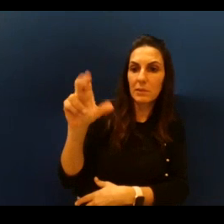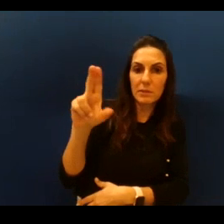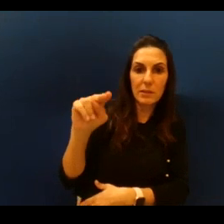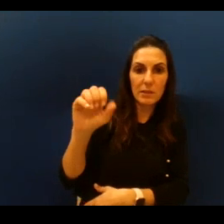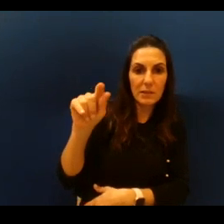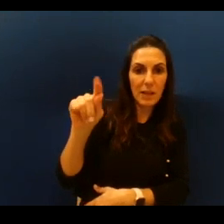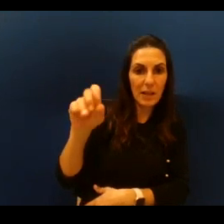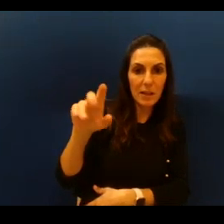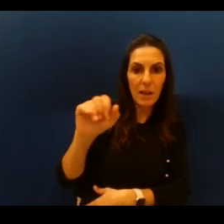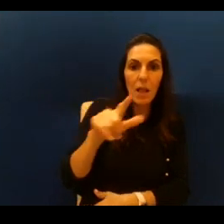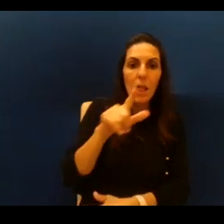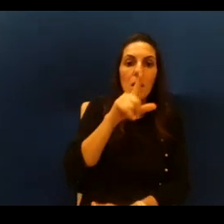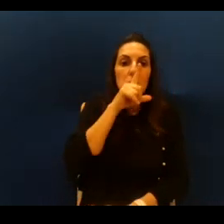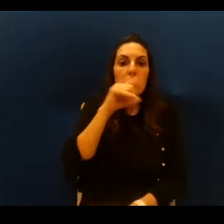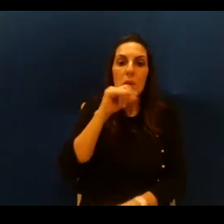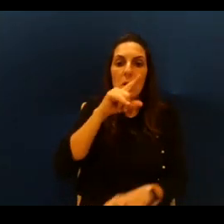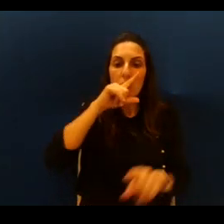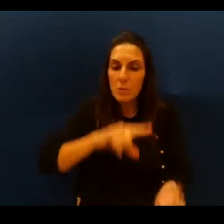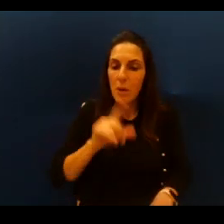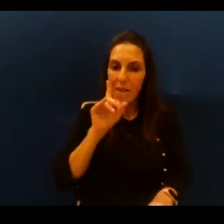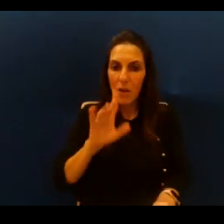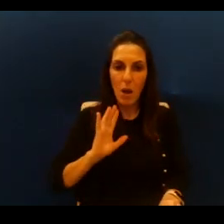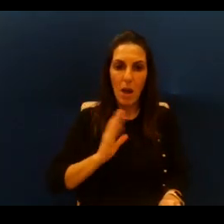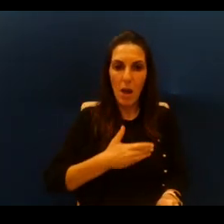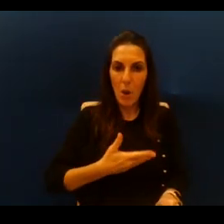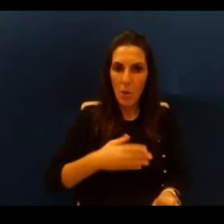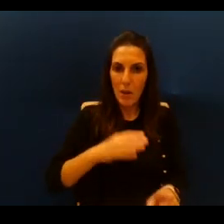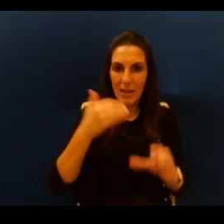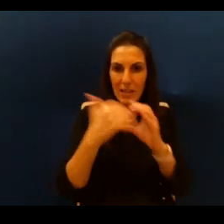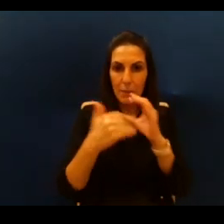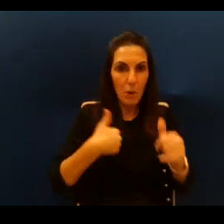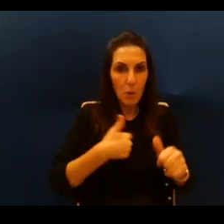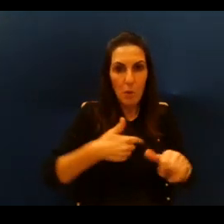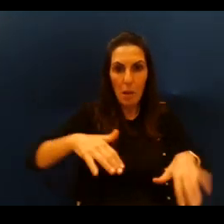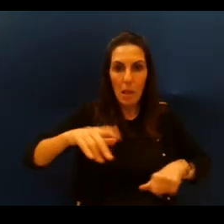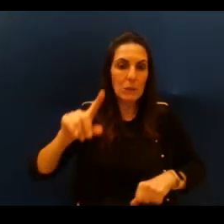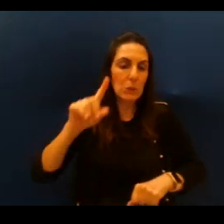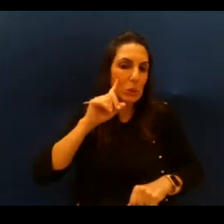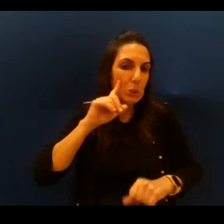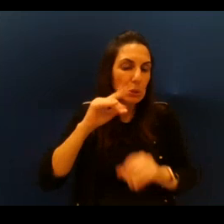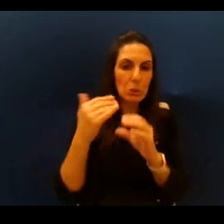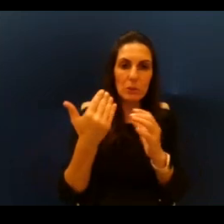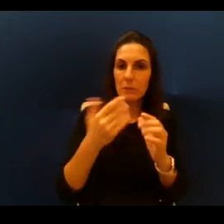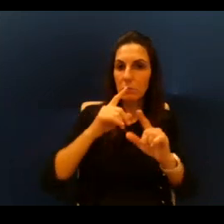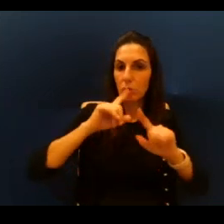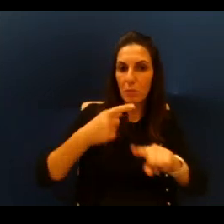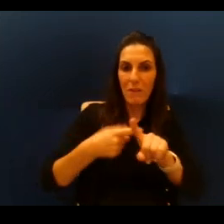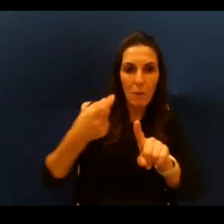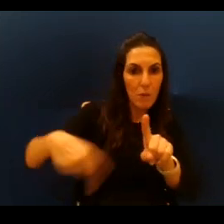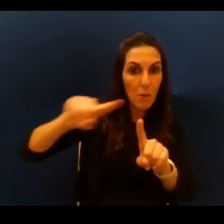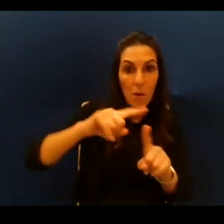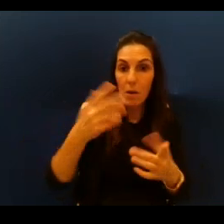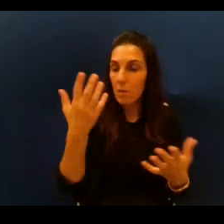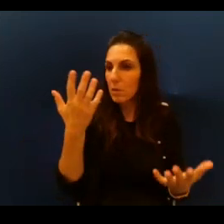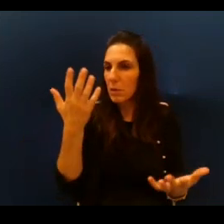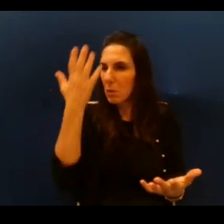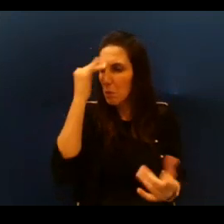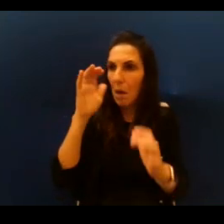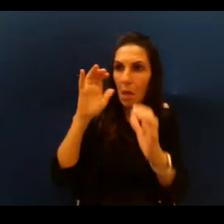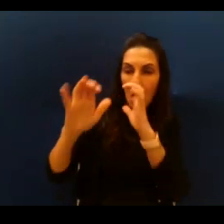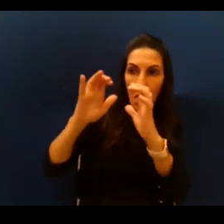email telling them that we were going to have to pull out. We've yet to receive a response from them. And so I don't know why there's a lack of